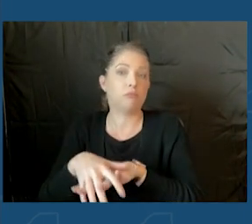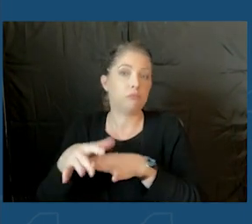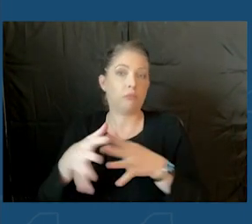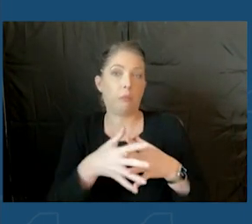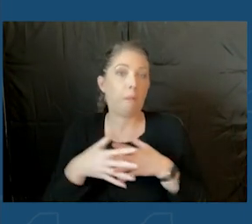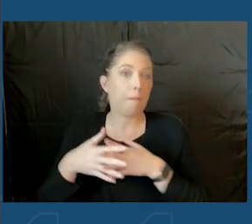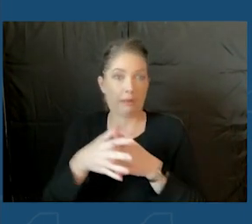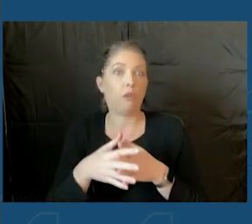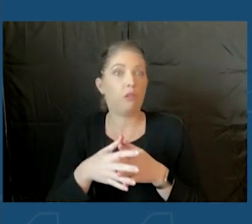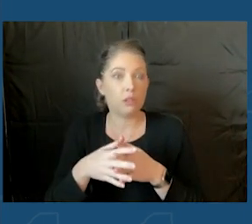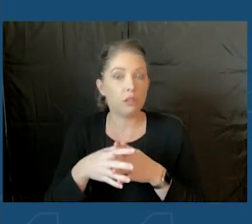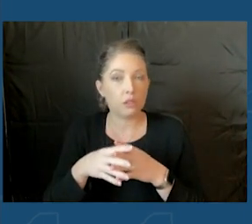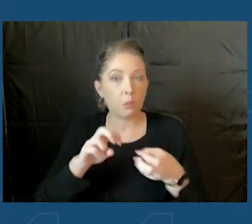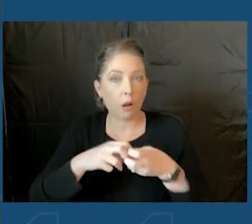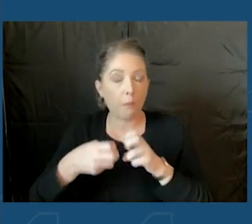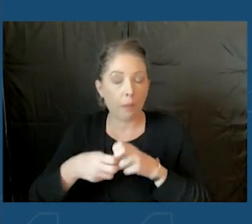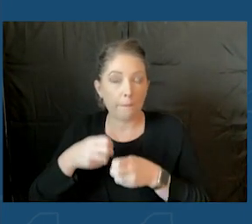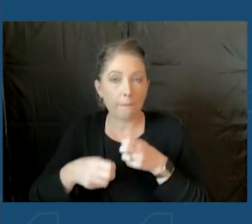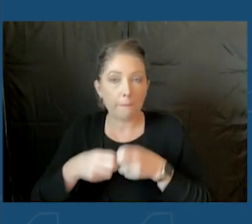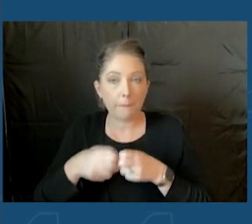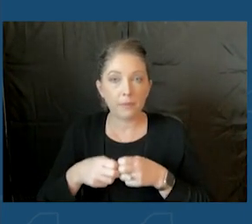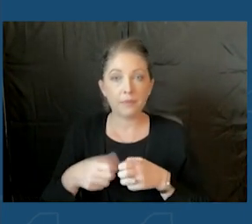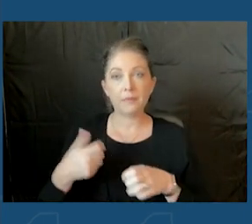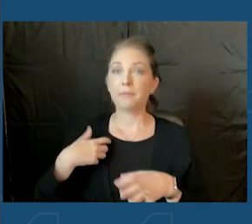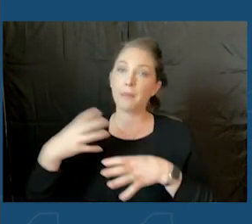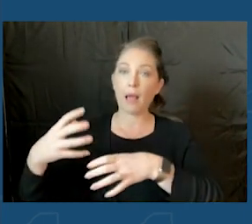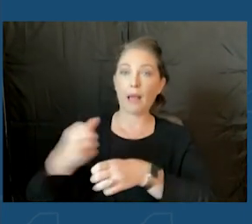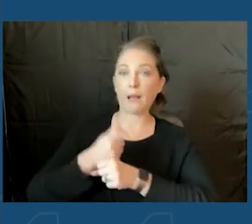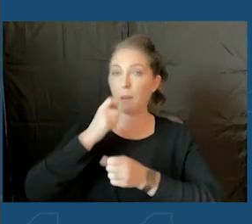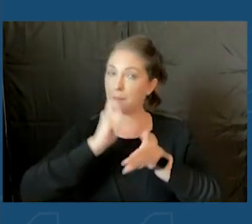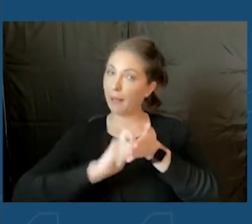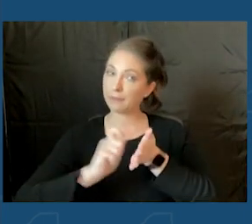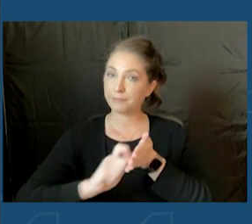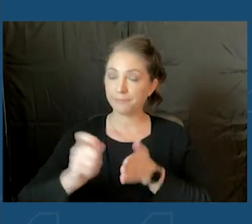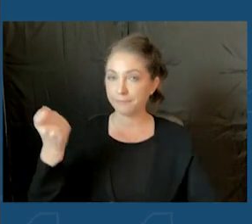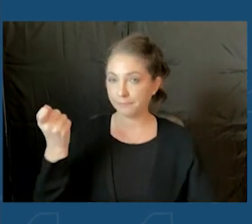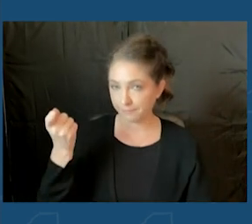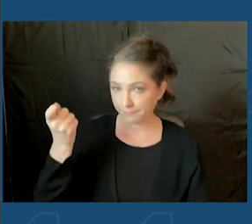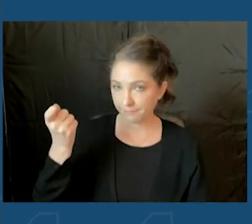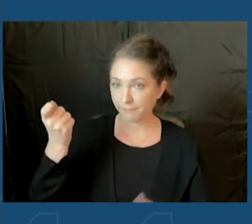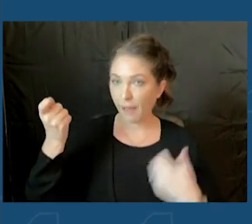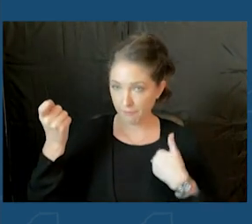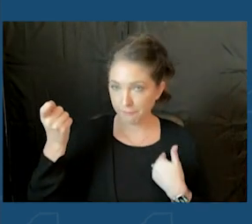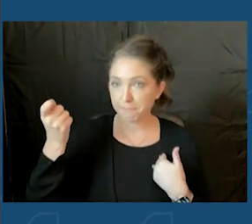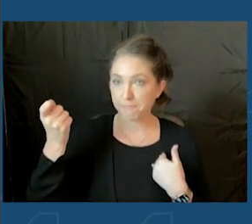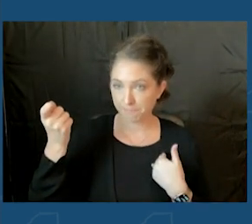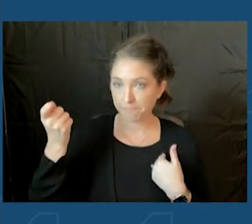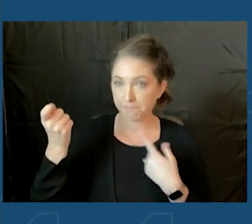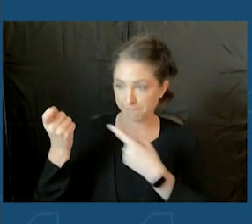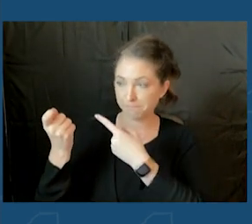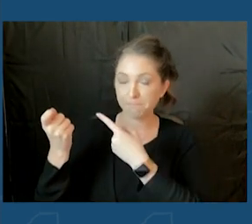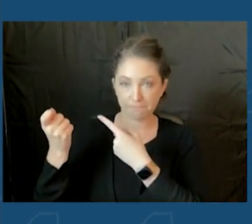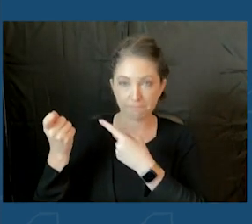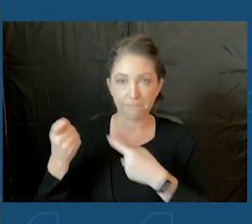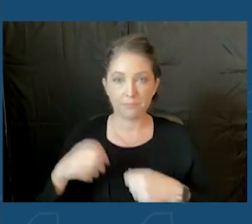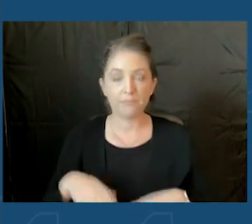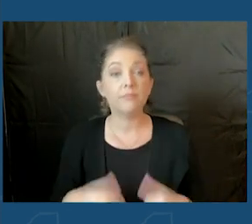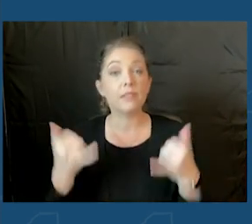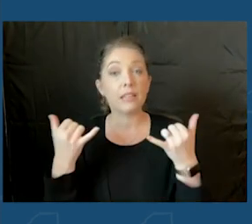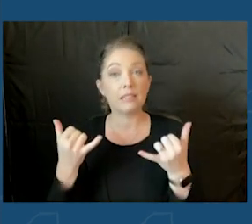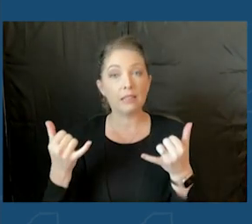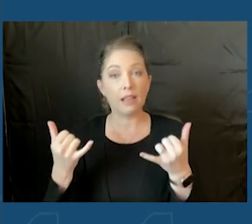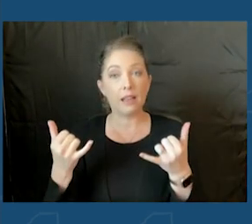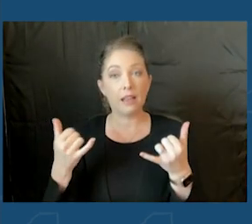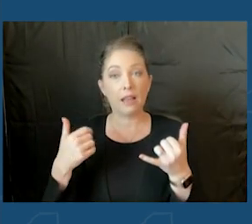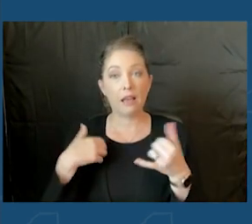problem. And I got a pen, and I have the pen. And today, I'm going to get